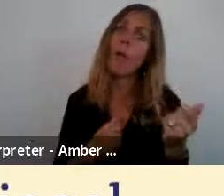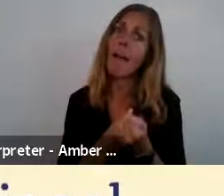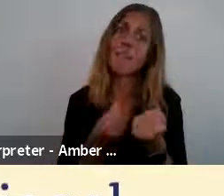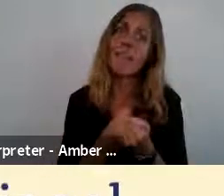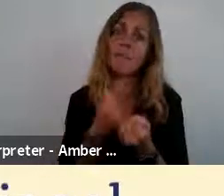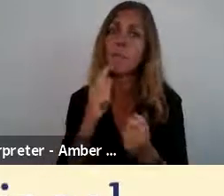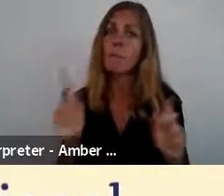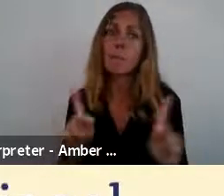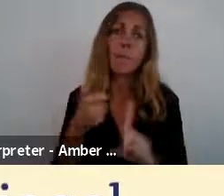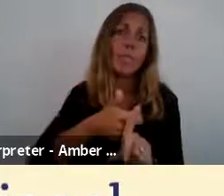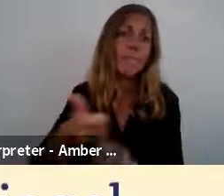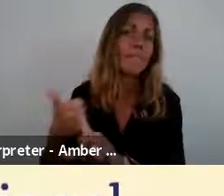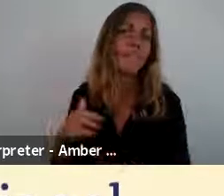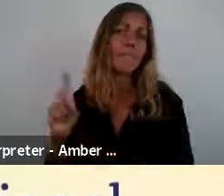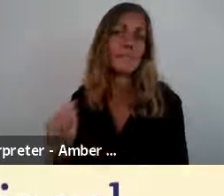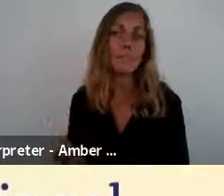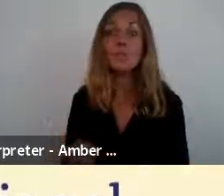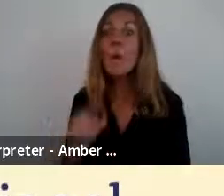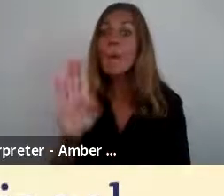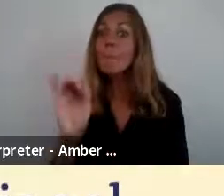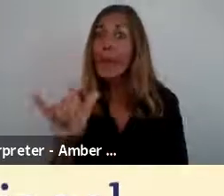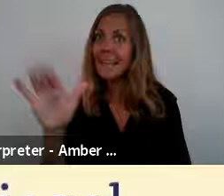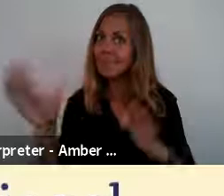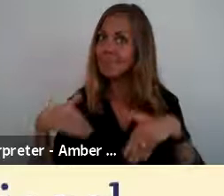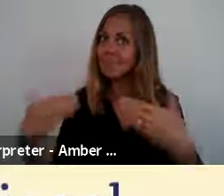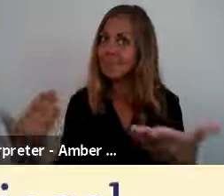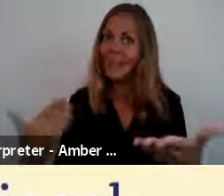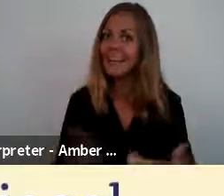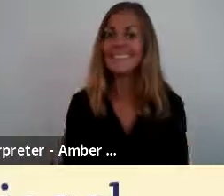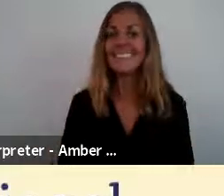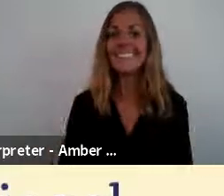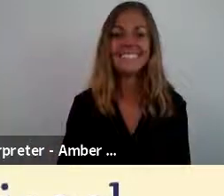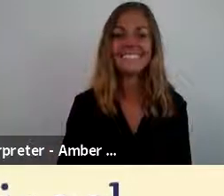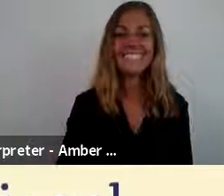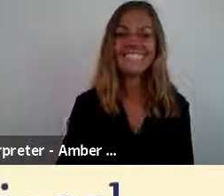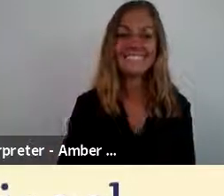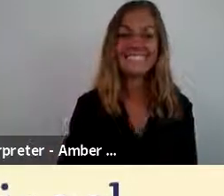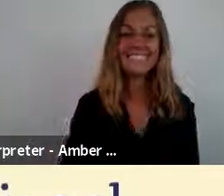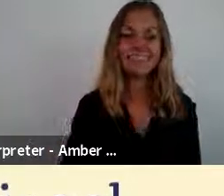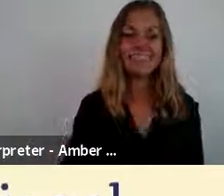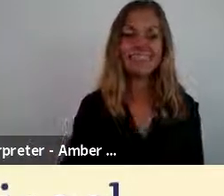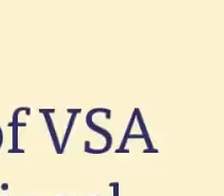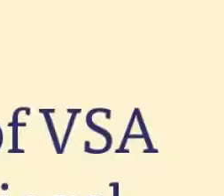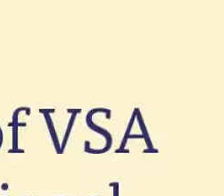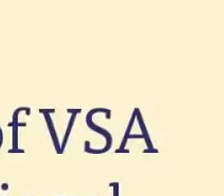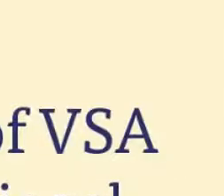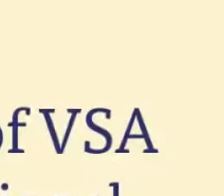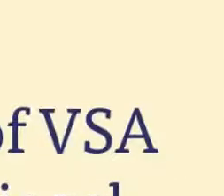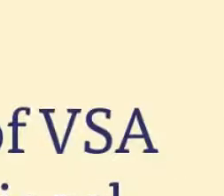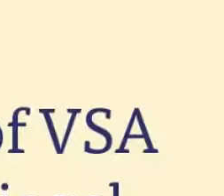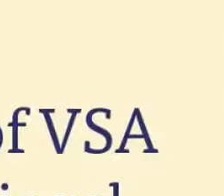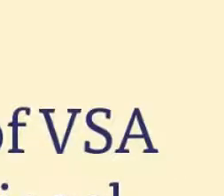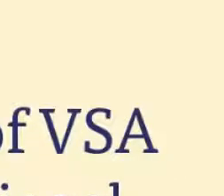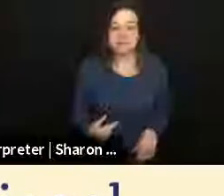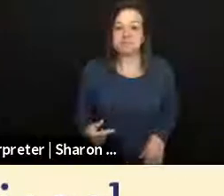people with disabilities. So Betty, why don't you take us home? Absolutely. Thank you all for being here.